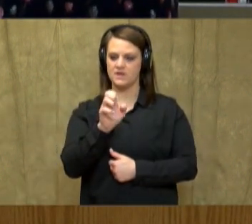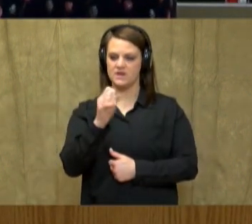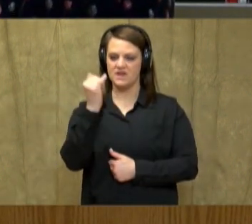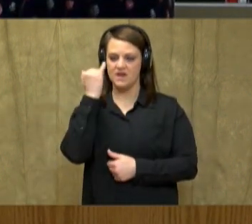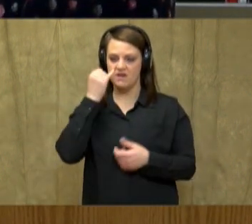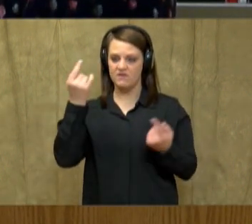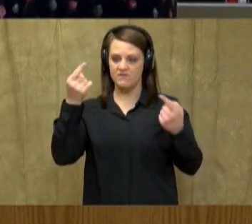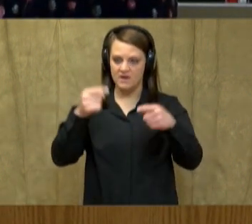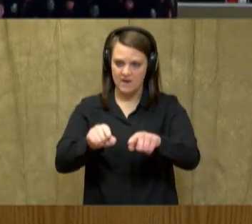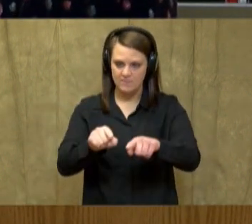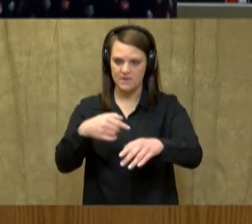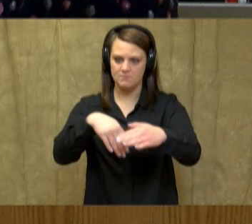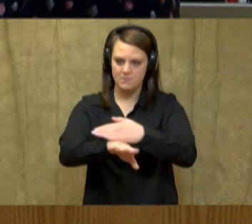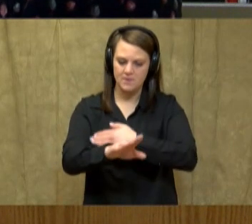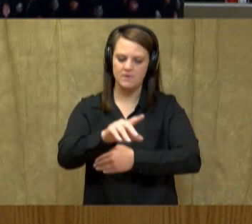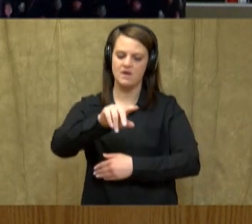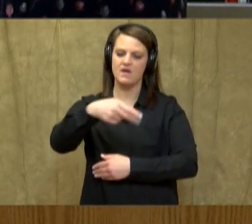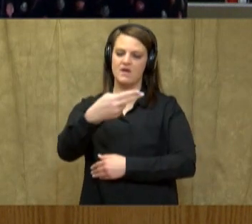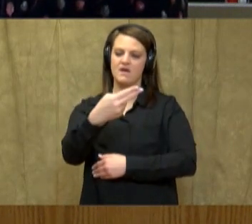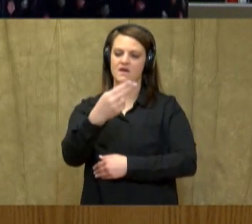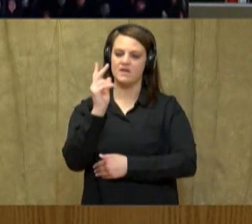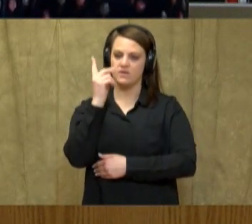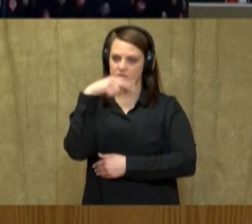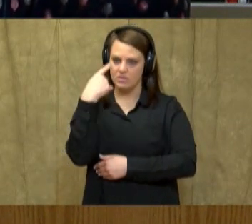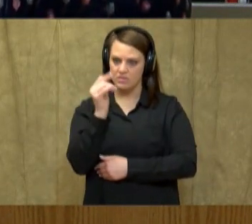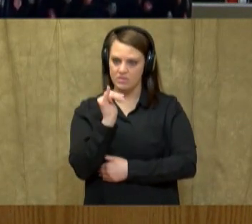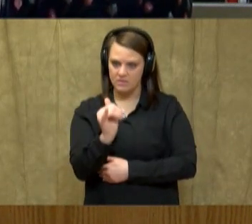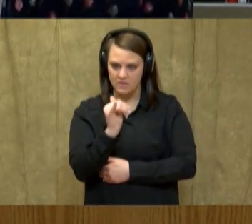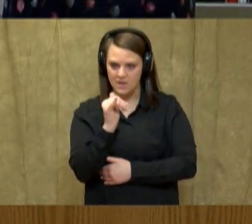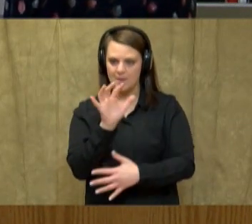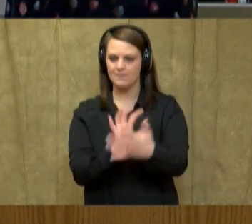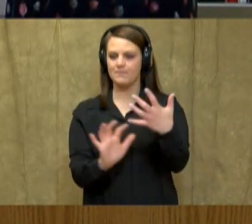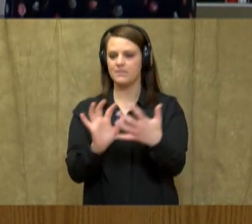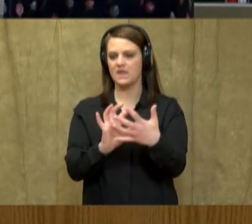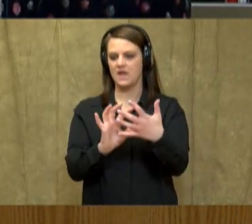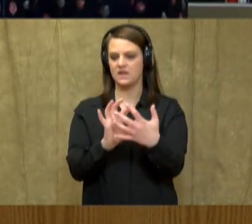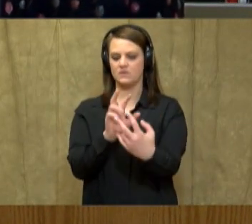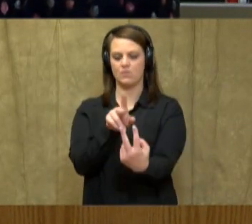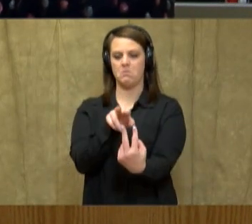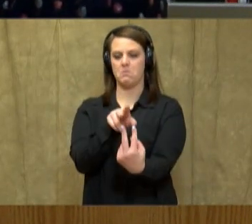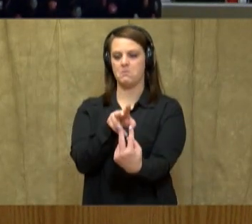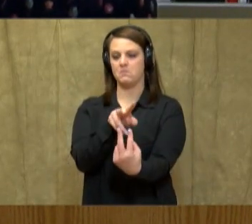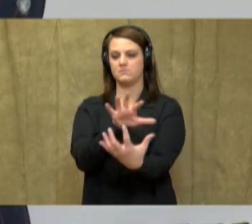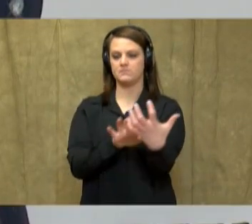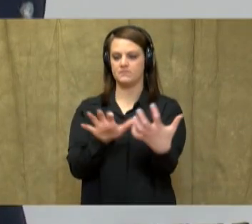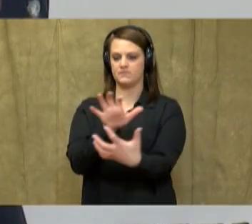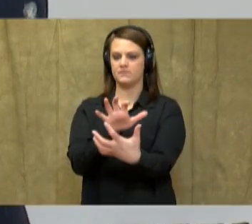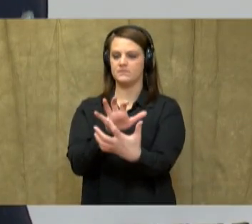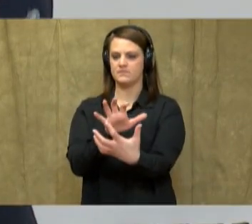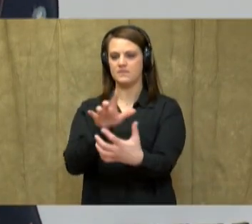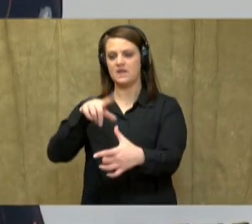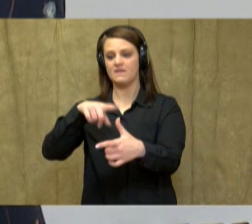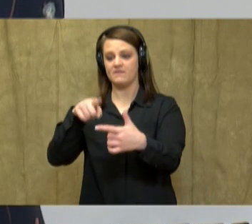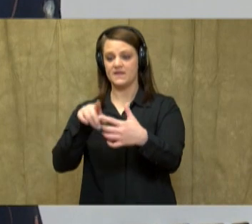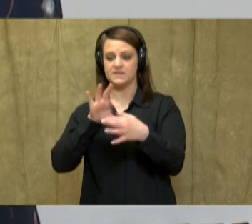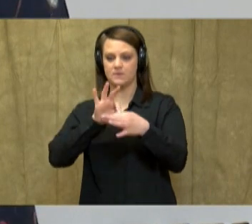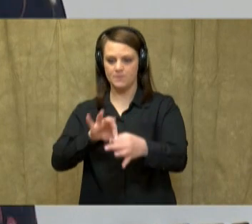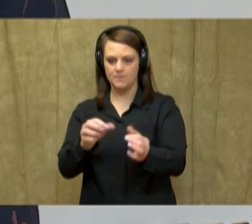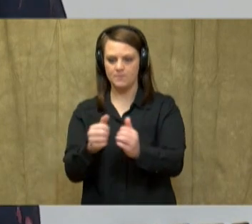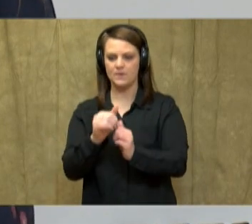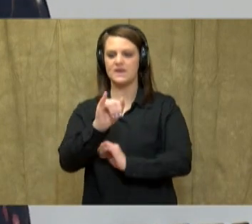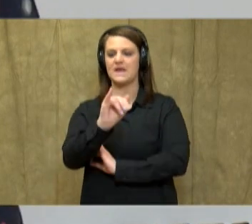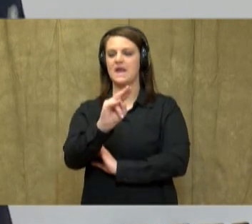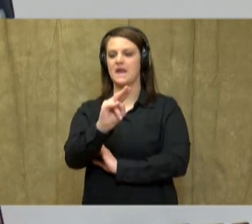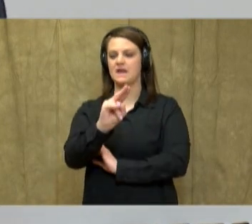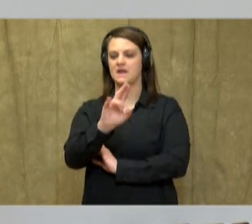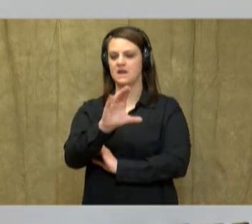up with a phenotype, a trait, that is a blend or a combination of your two paternal traits, you are dealing with incomplete.